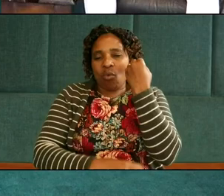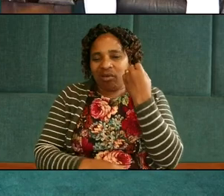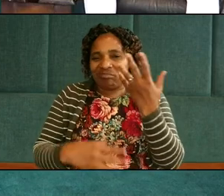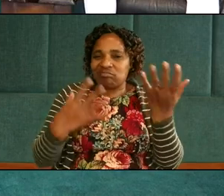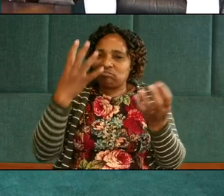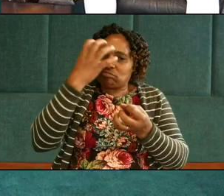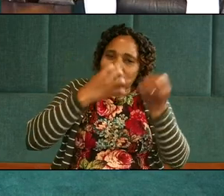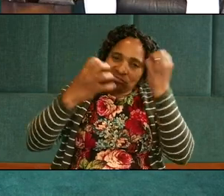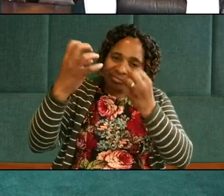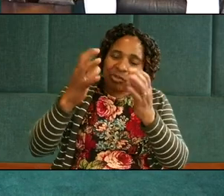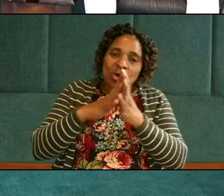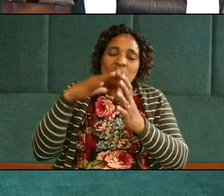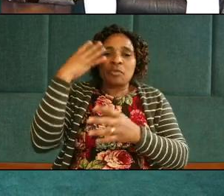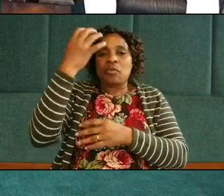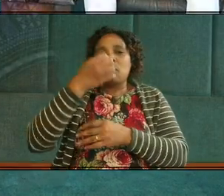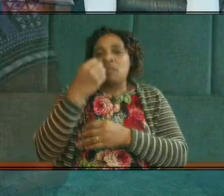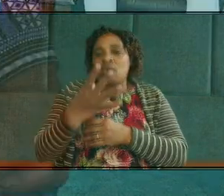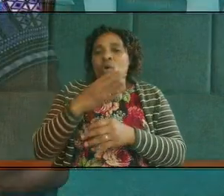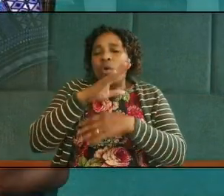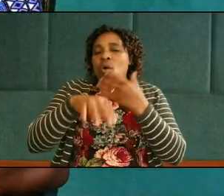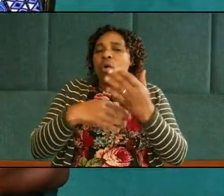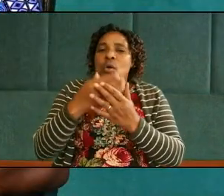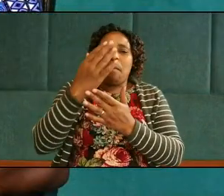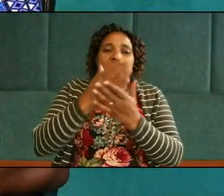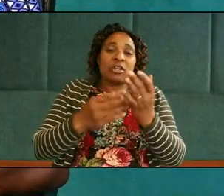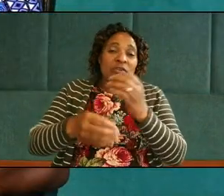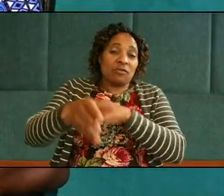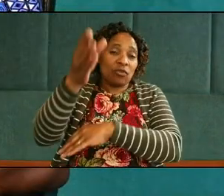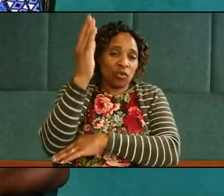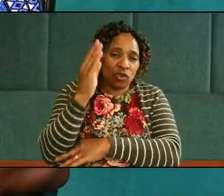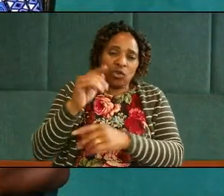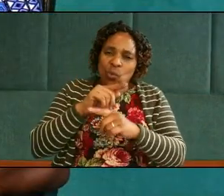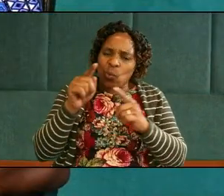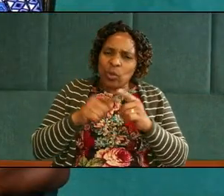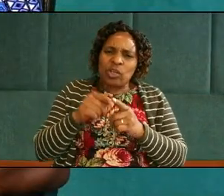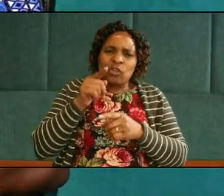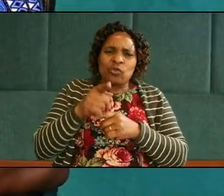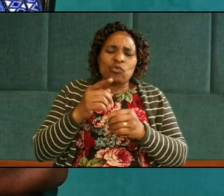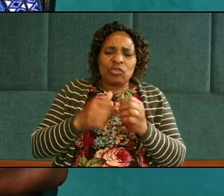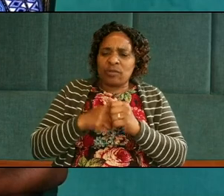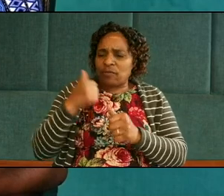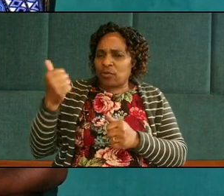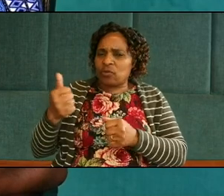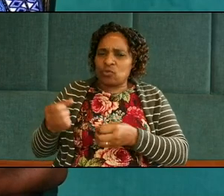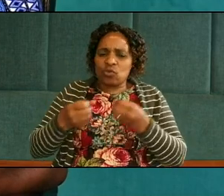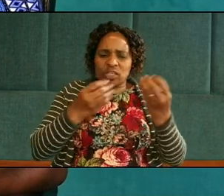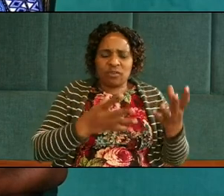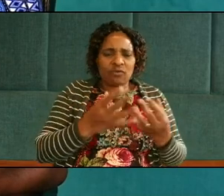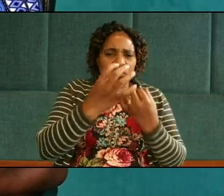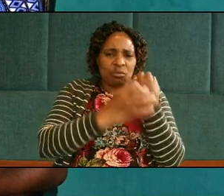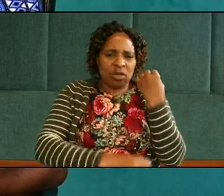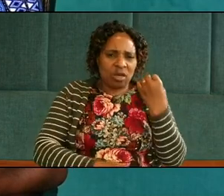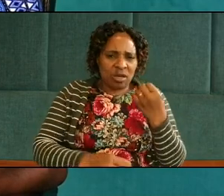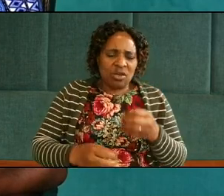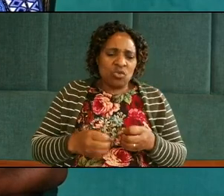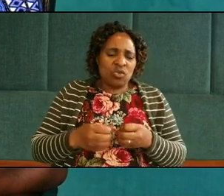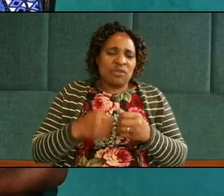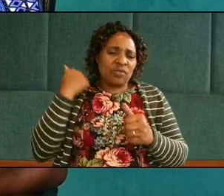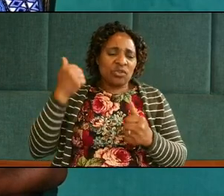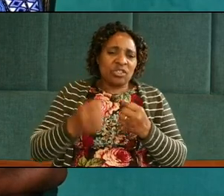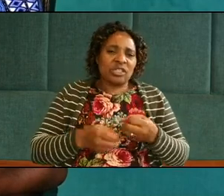ugly, whether pretty. They're all part of God. So when you refuse to give to the poor, you refuse to give to